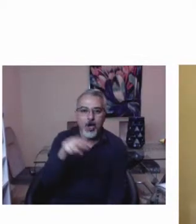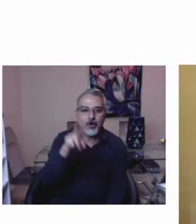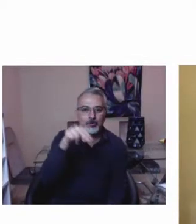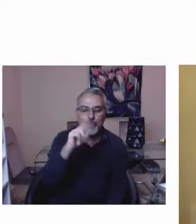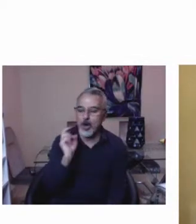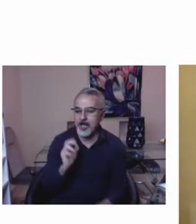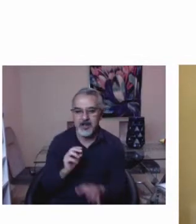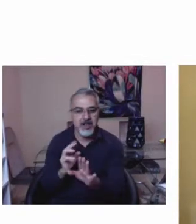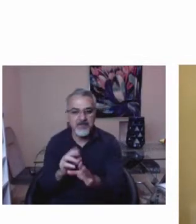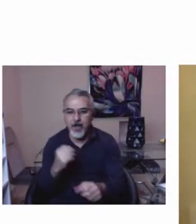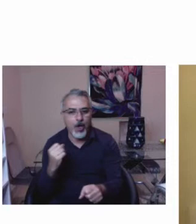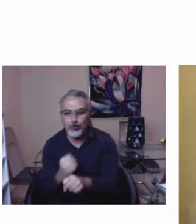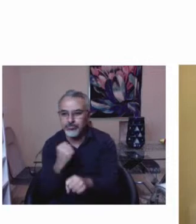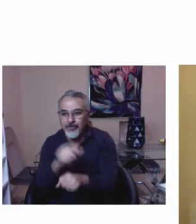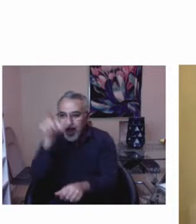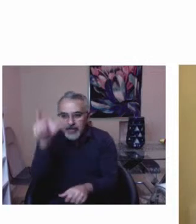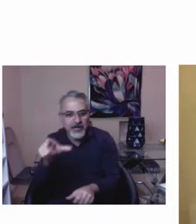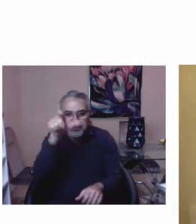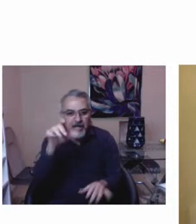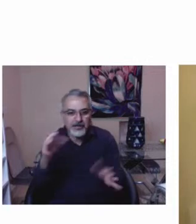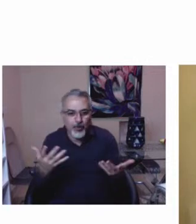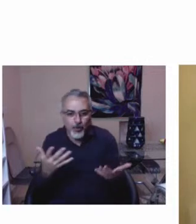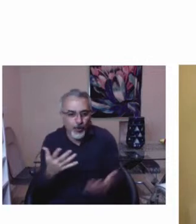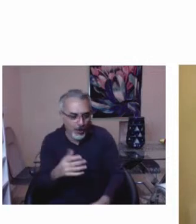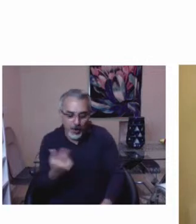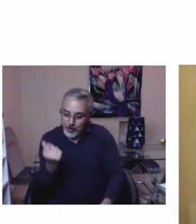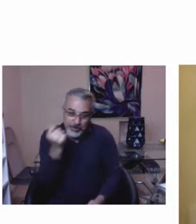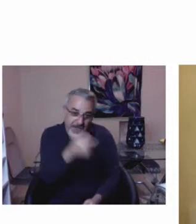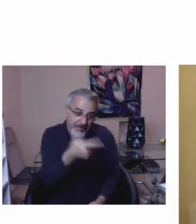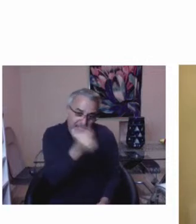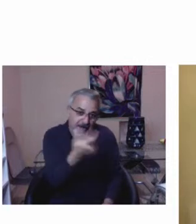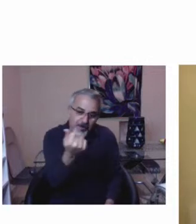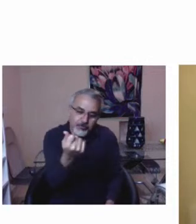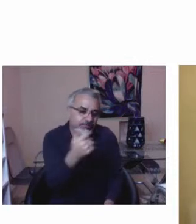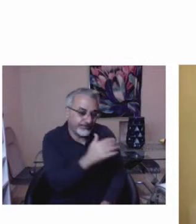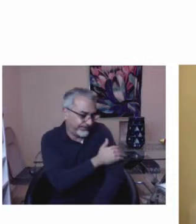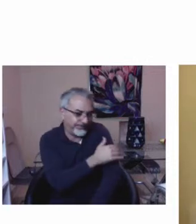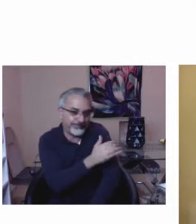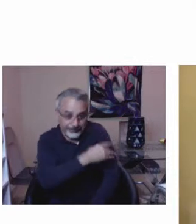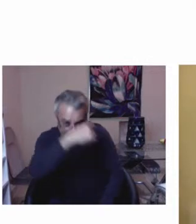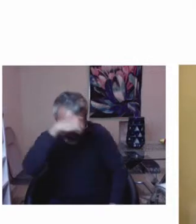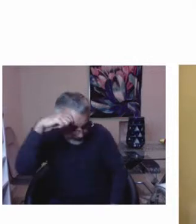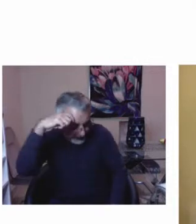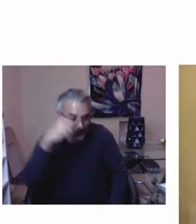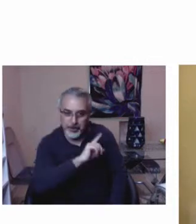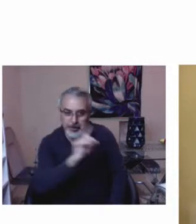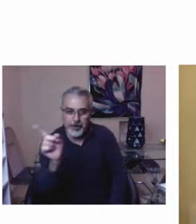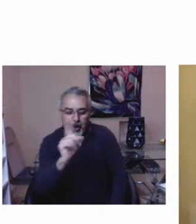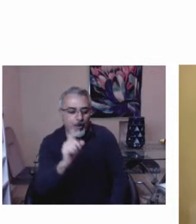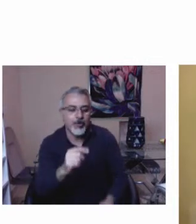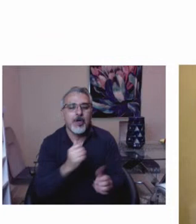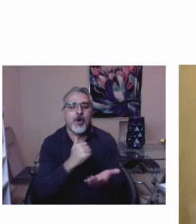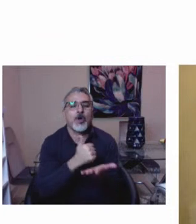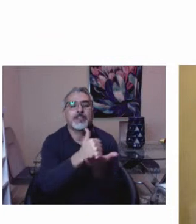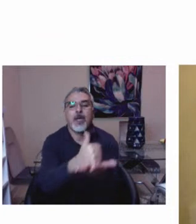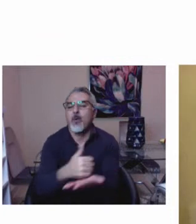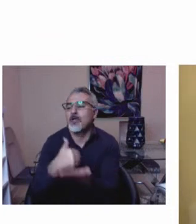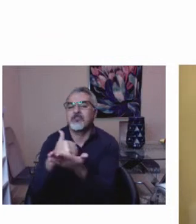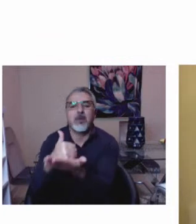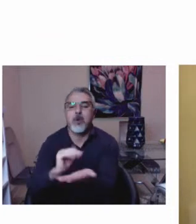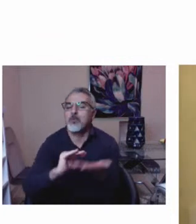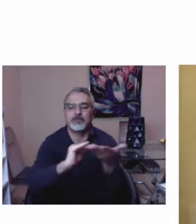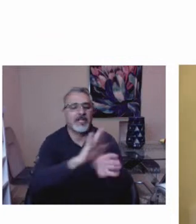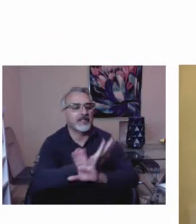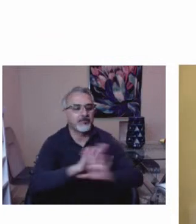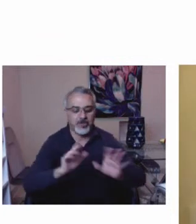the question, withdrawal, basically sort of touched upon, how do we measure the impact of all of this financing